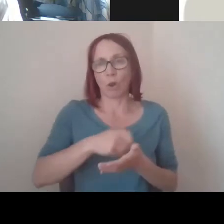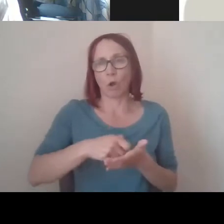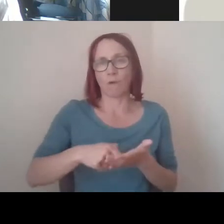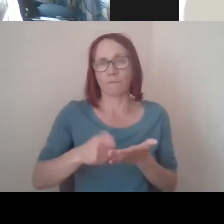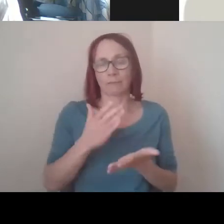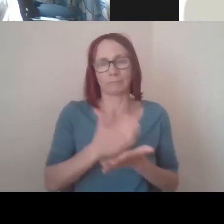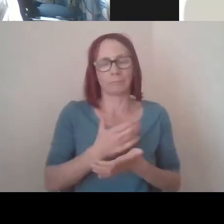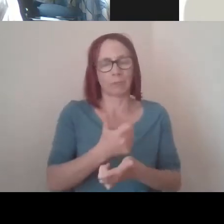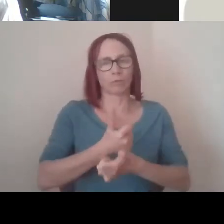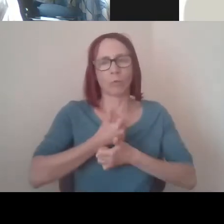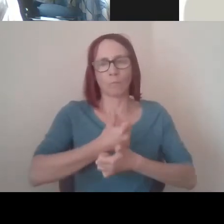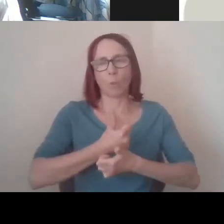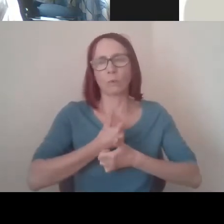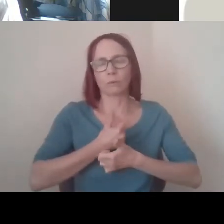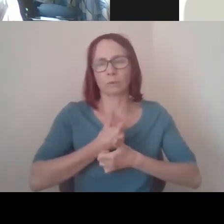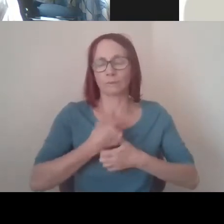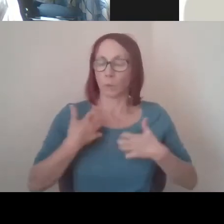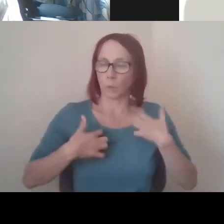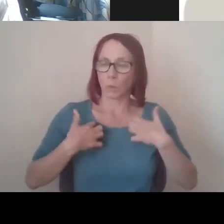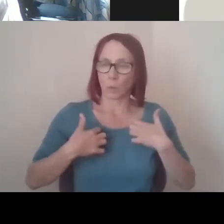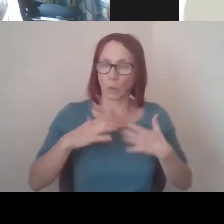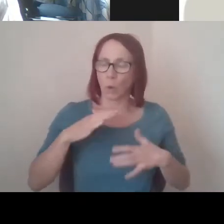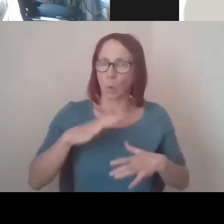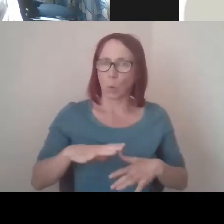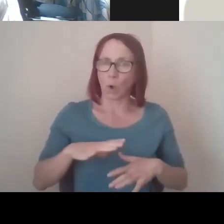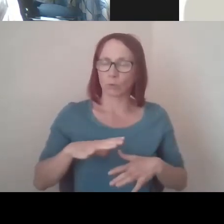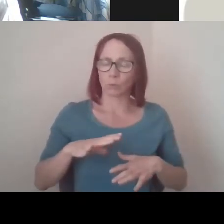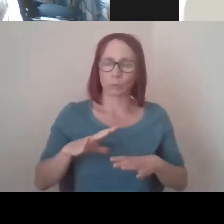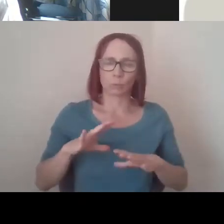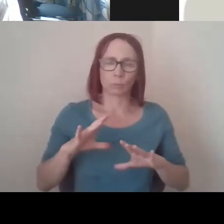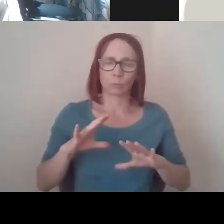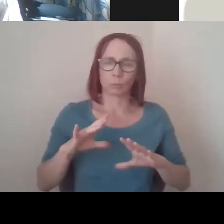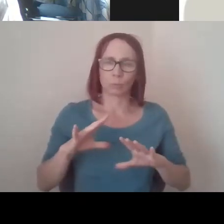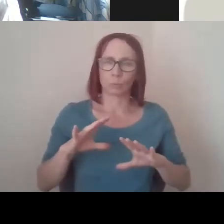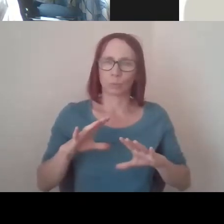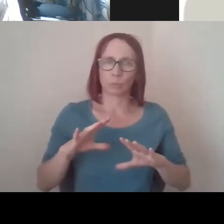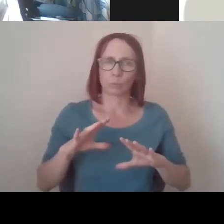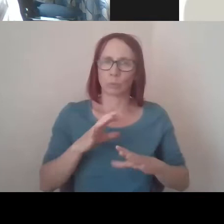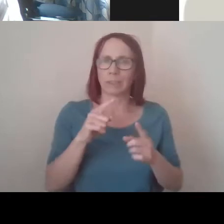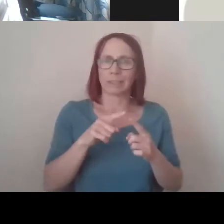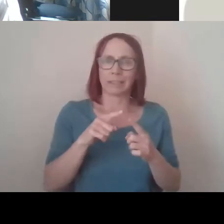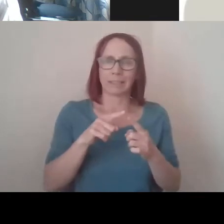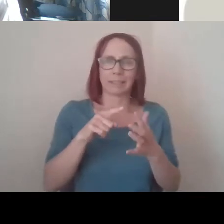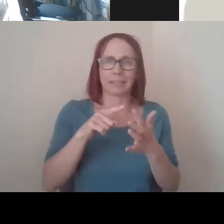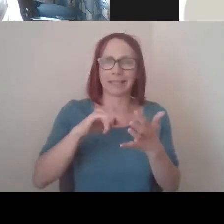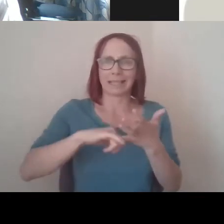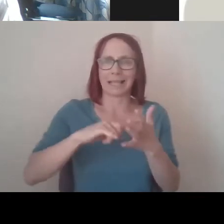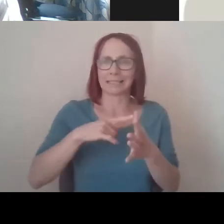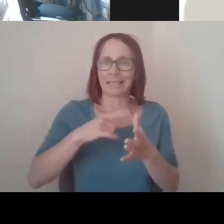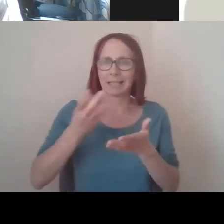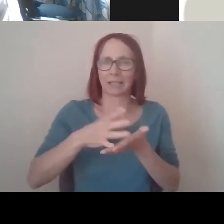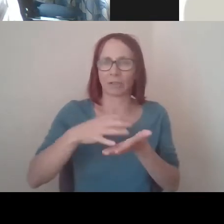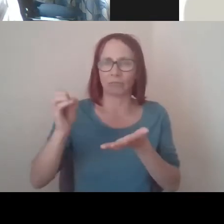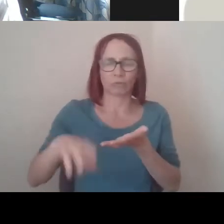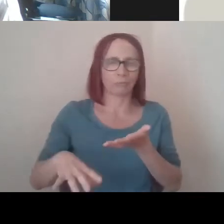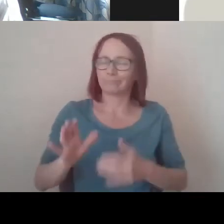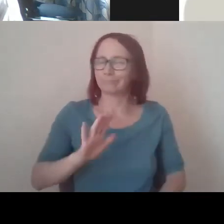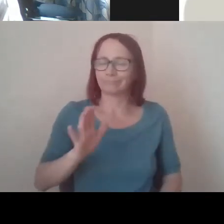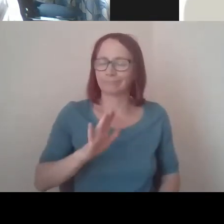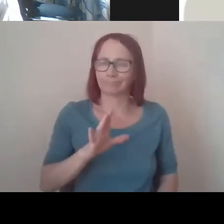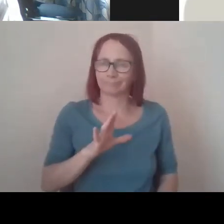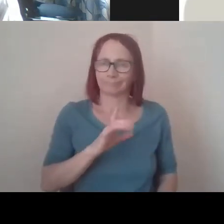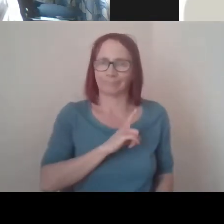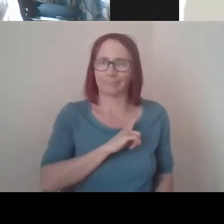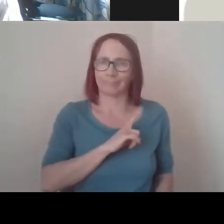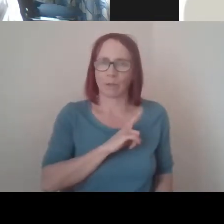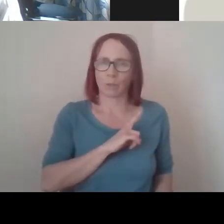me, and they were very, very keen that I did not have my employment support allowance removed because of the